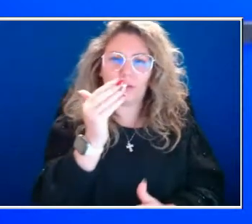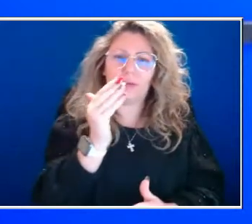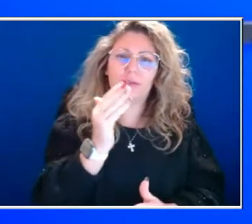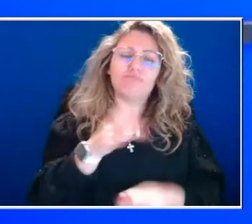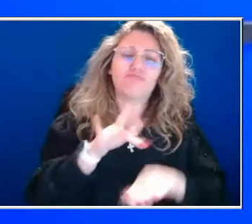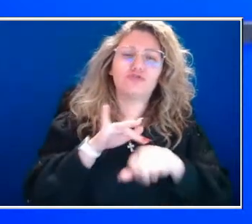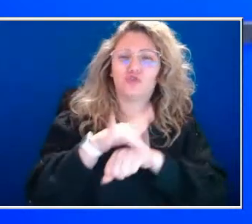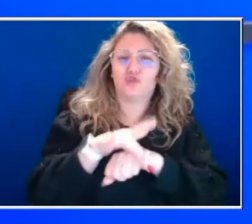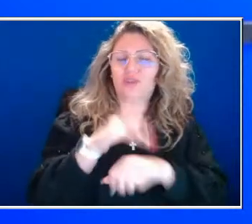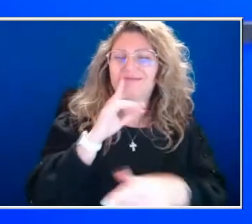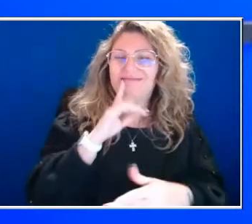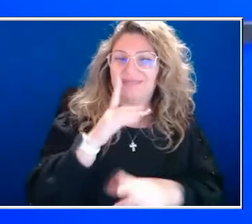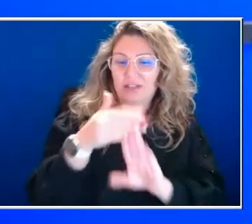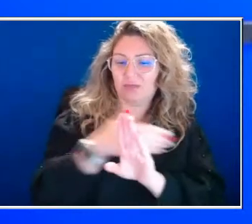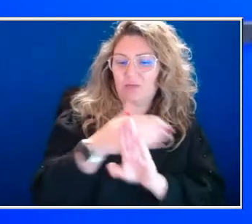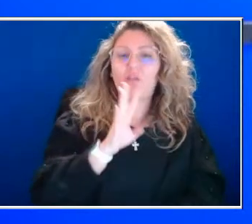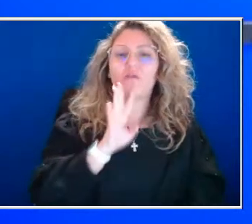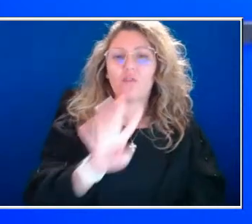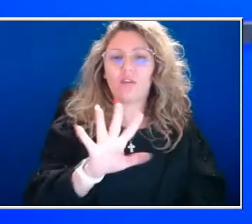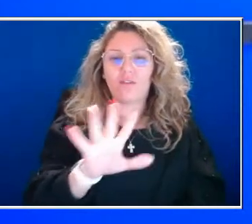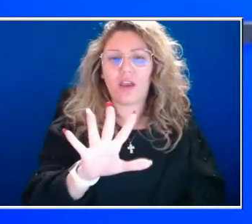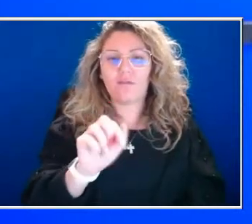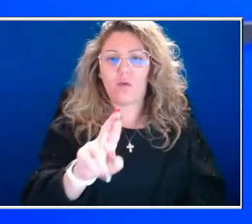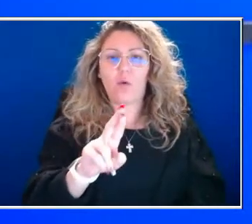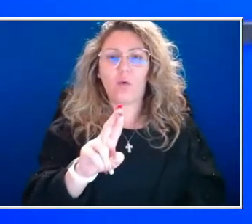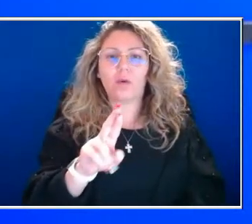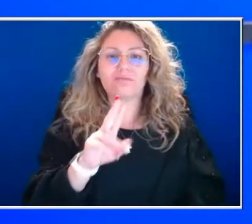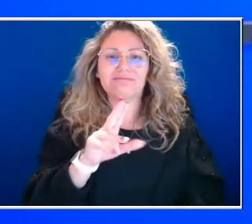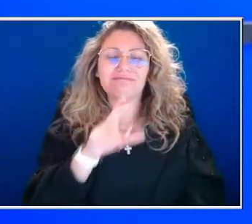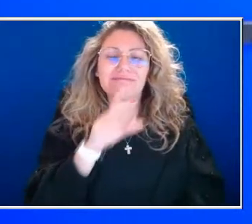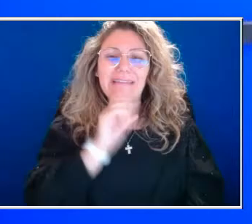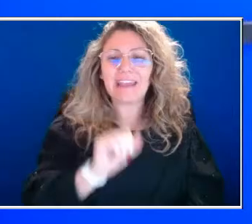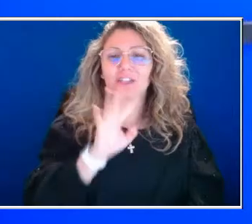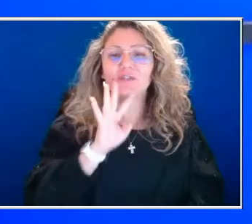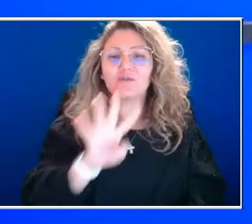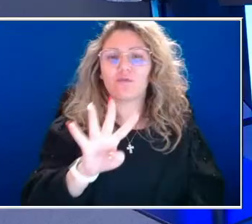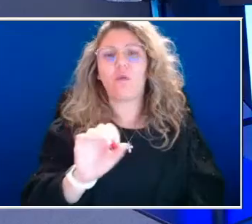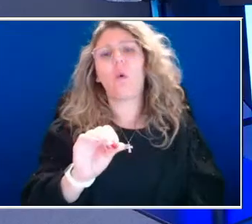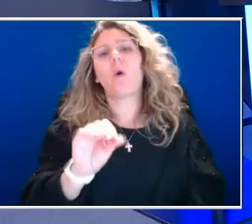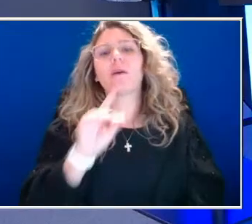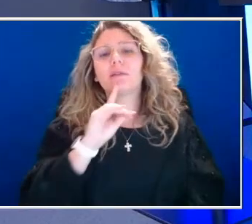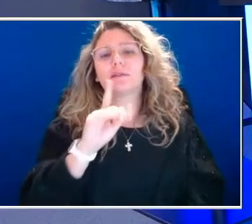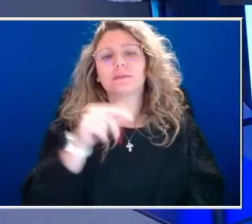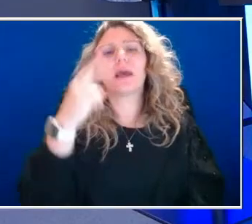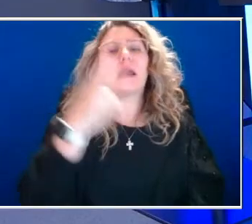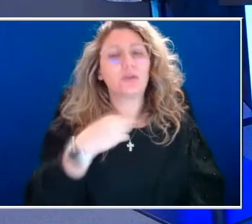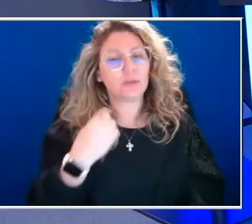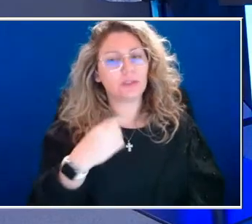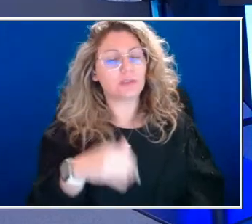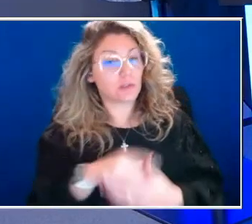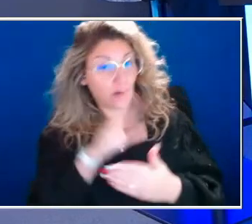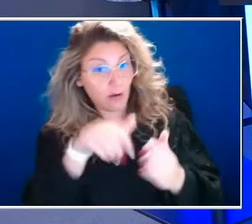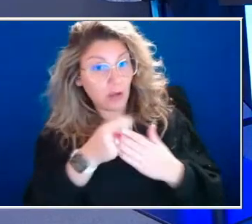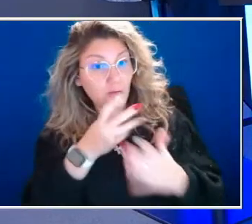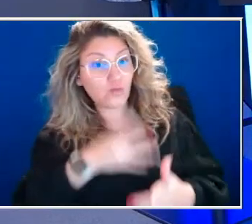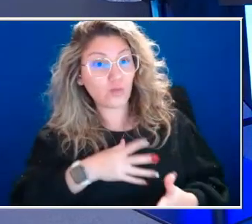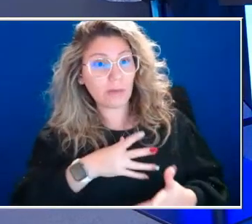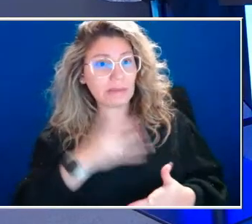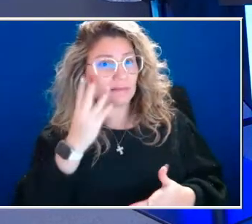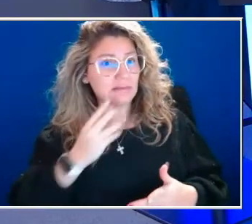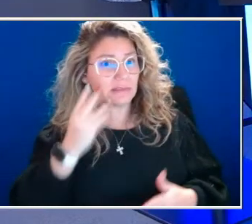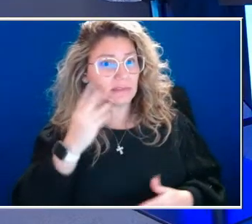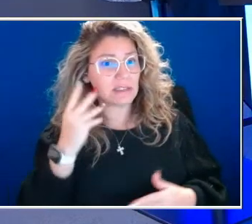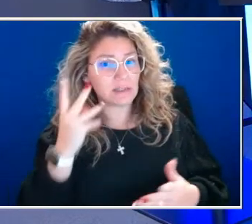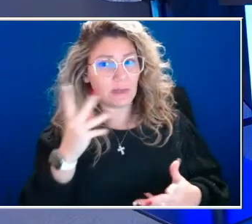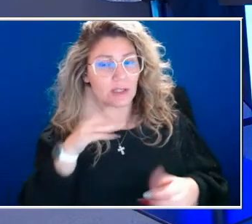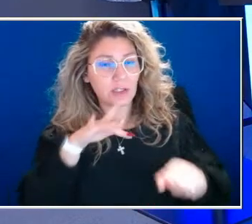before age 45 or before age 40, they seem to be at even increased higher risk. And are all women who experience early menopause